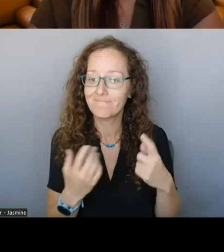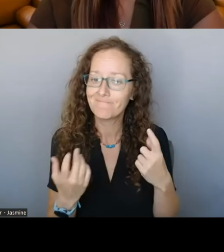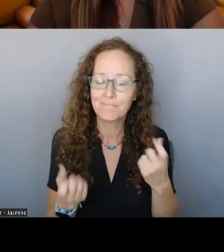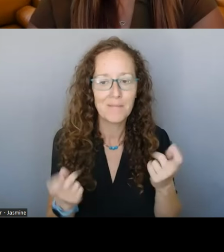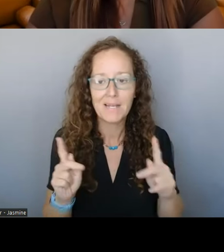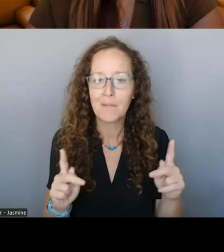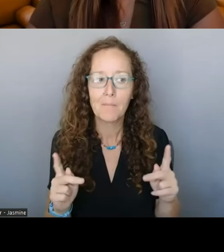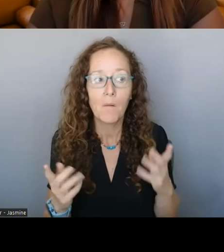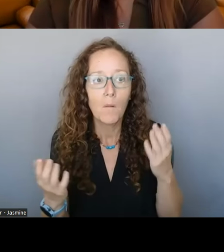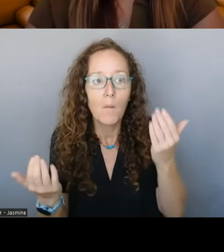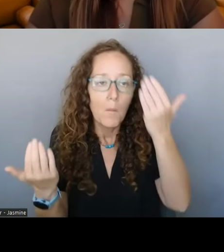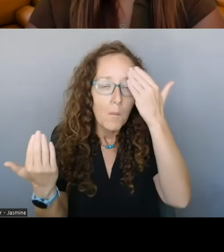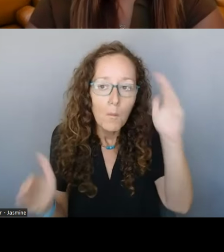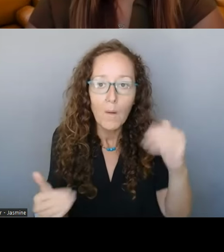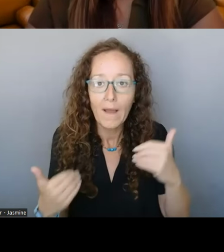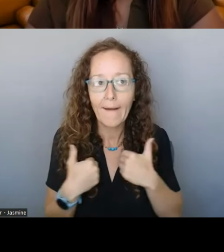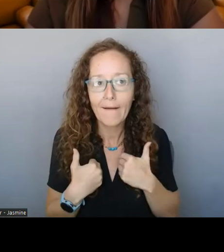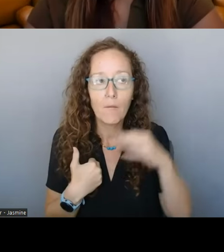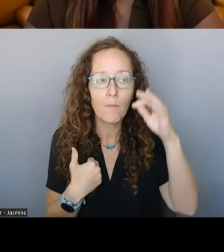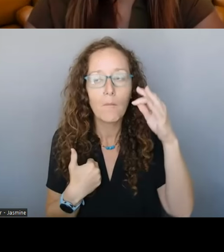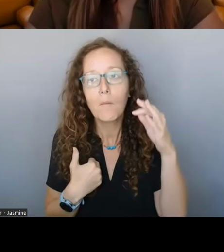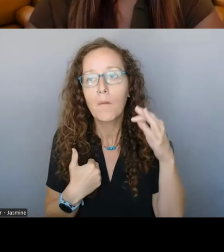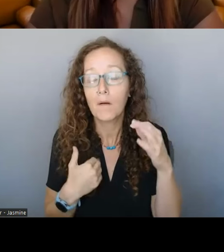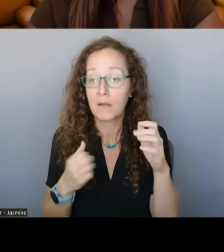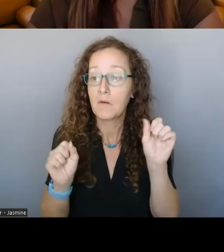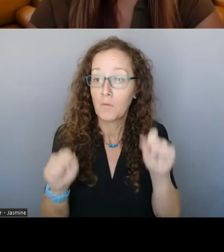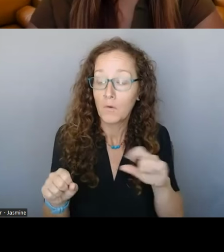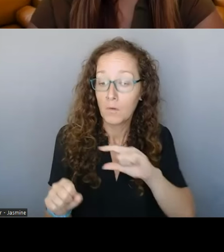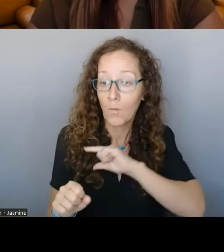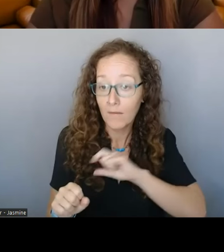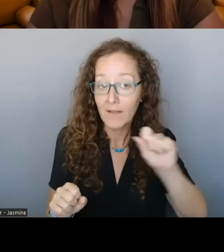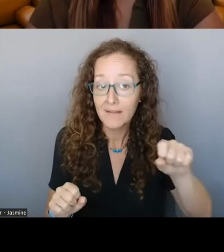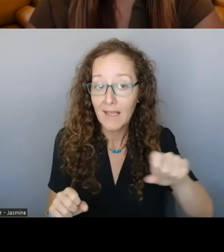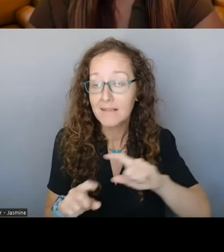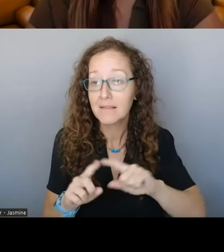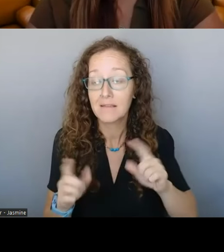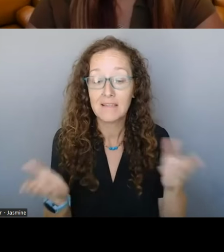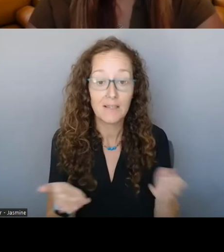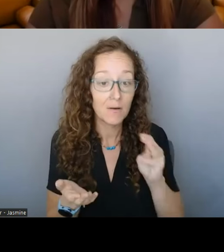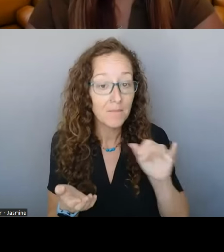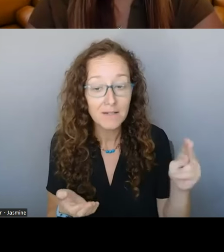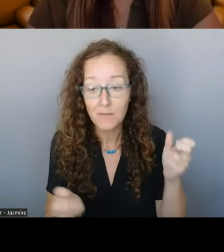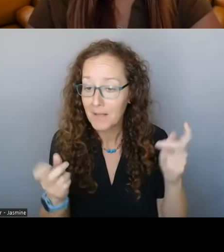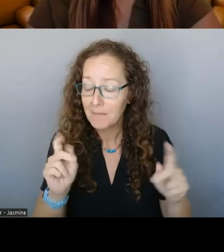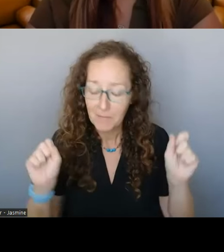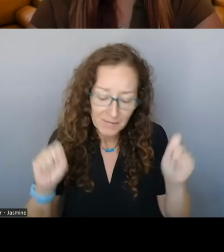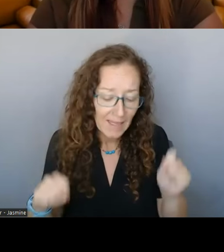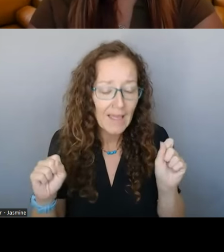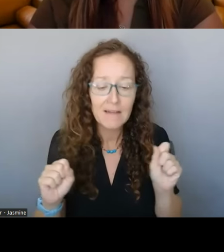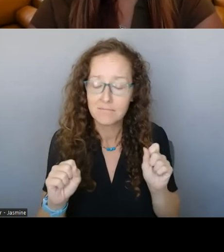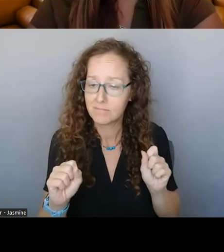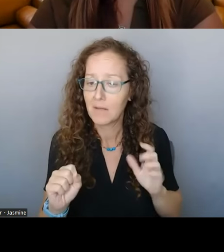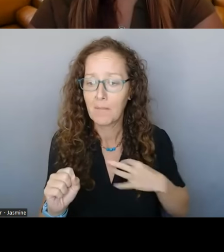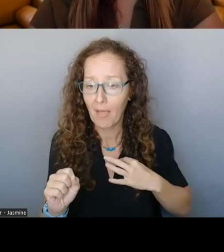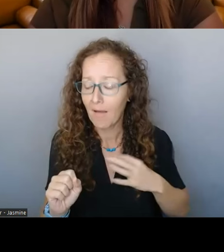are many people who are eligible for this program in Minnesota, but they have not applied either because they don't know